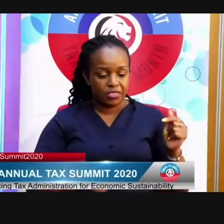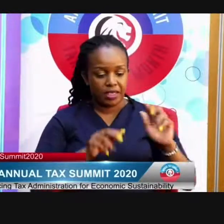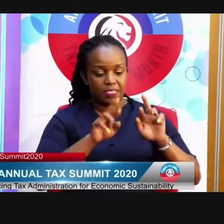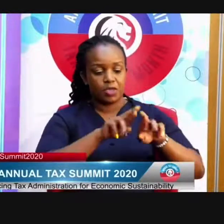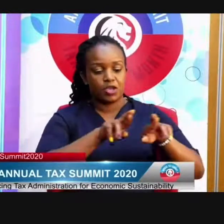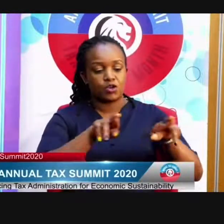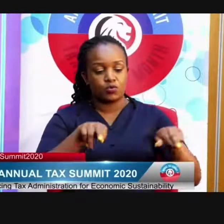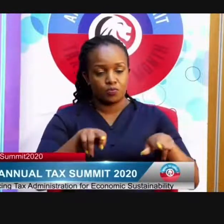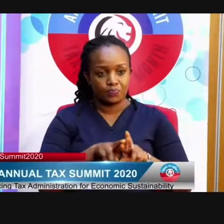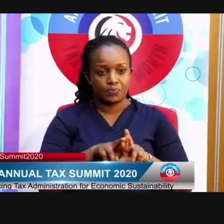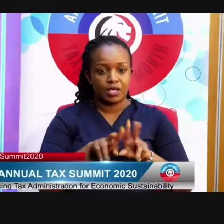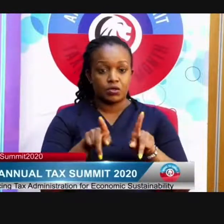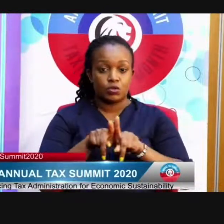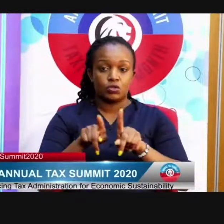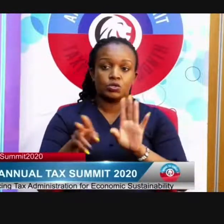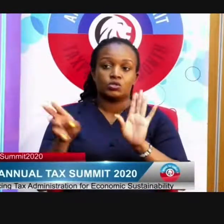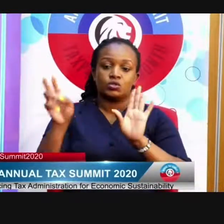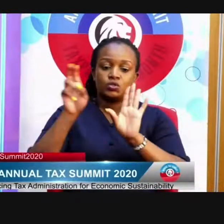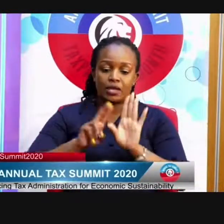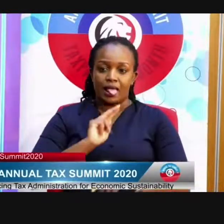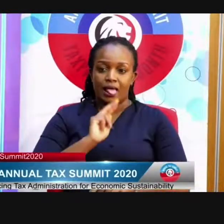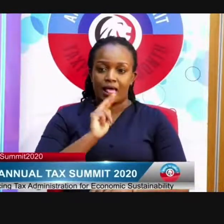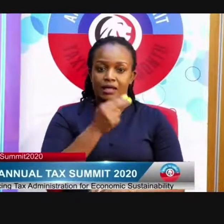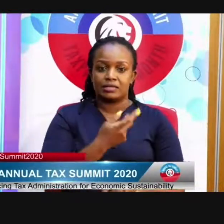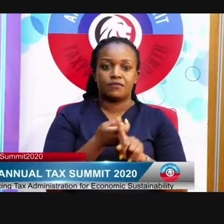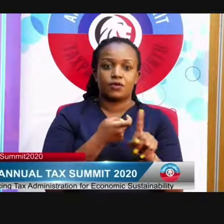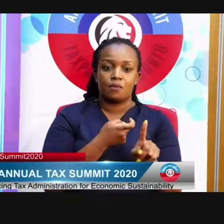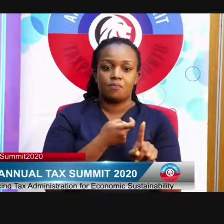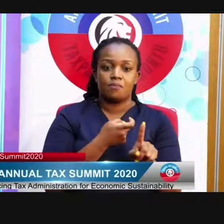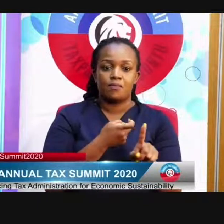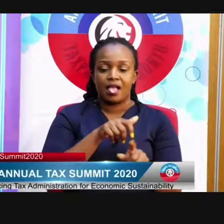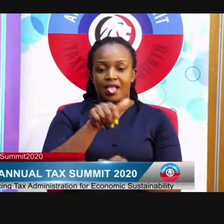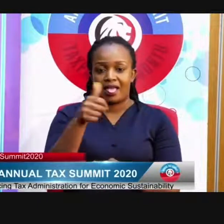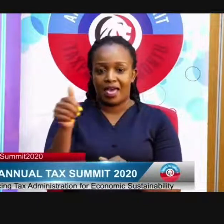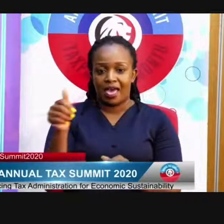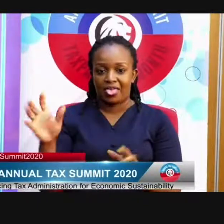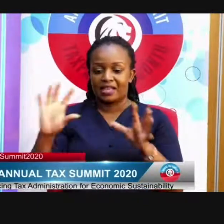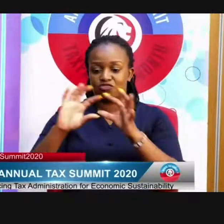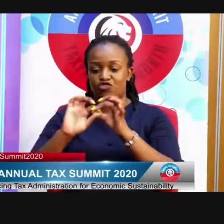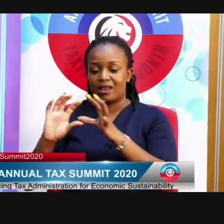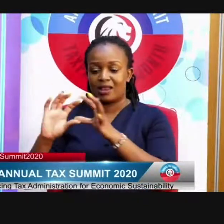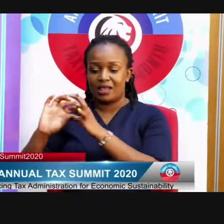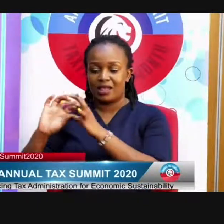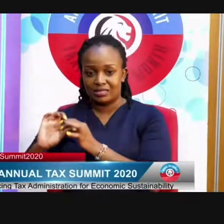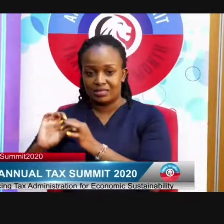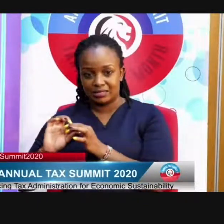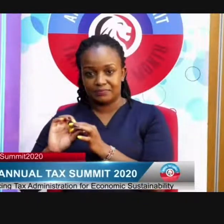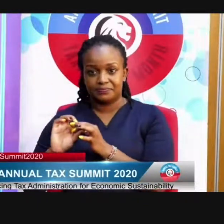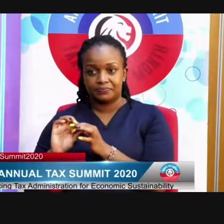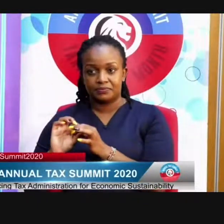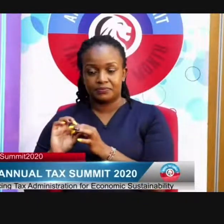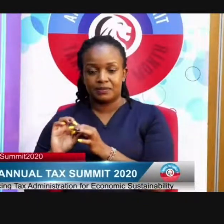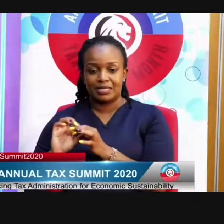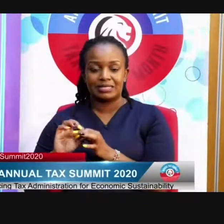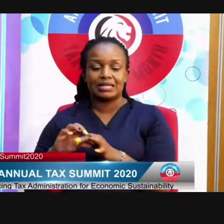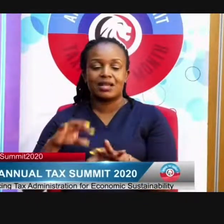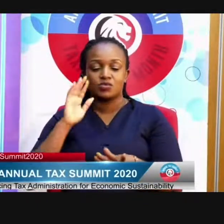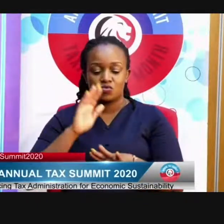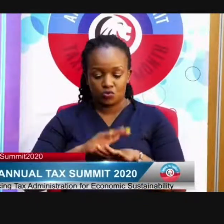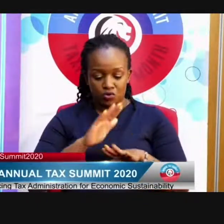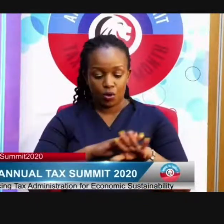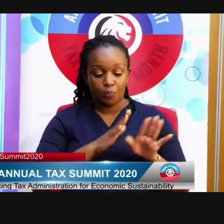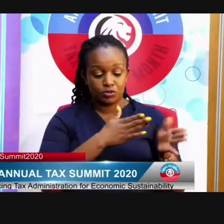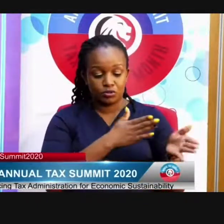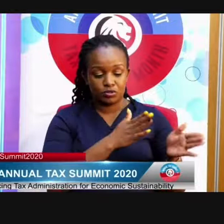joining us via different other channels. It's indeed a great opportunity for us to be here. I bring